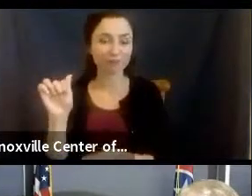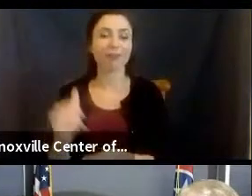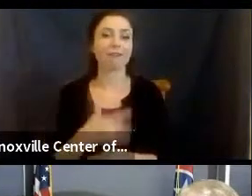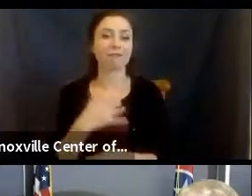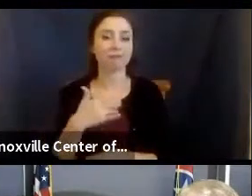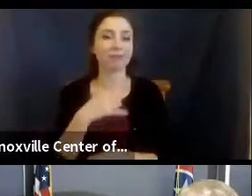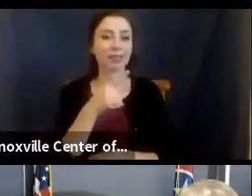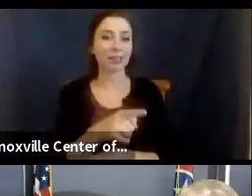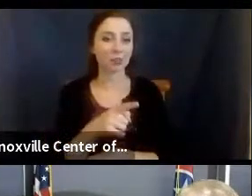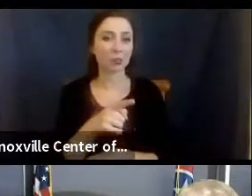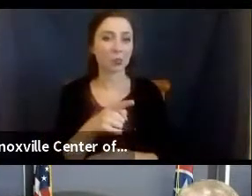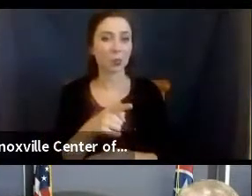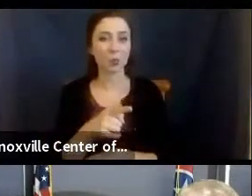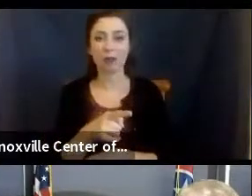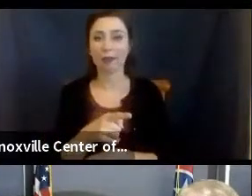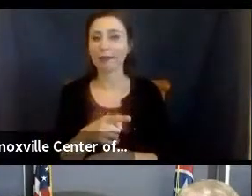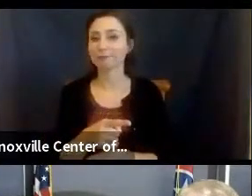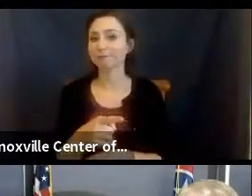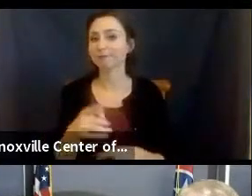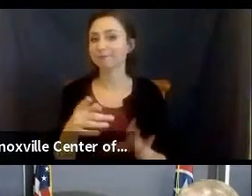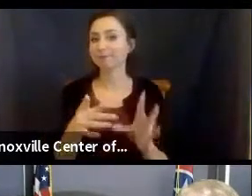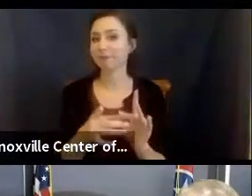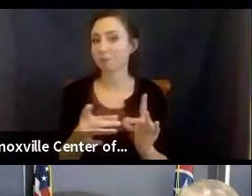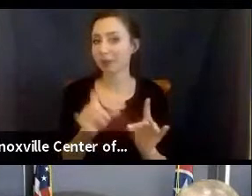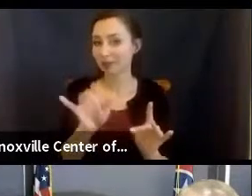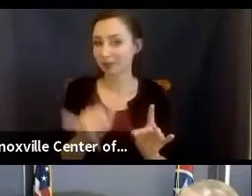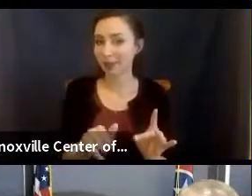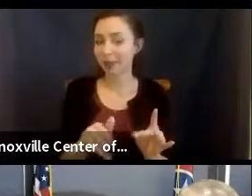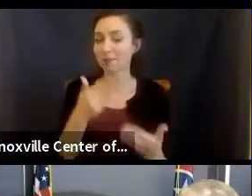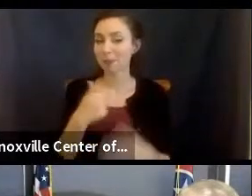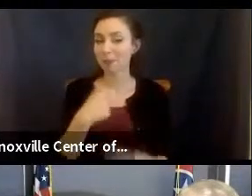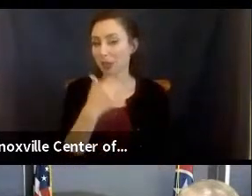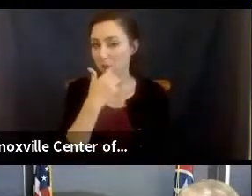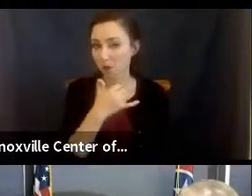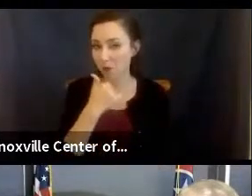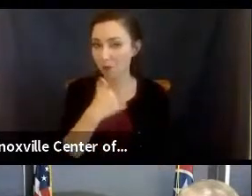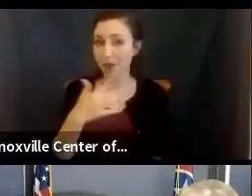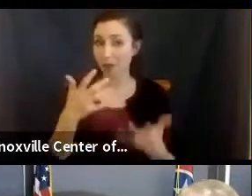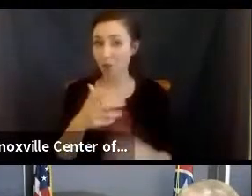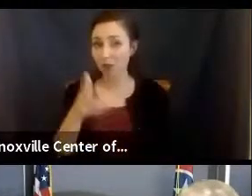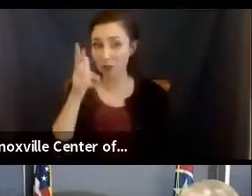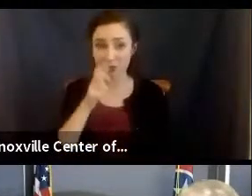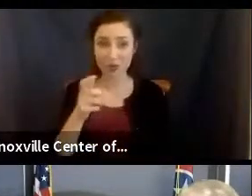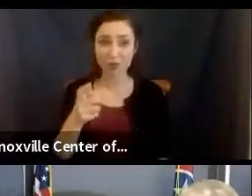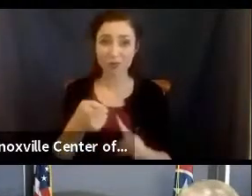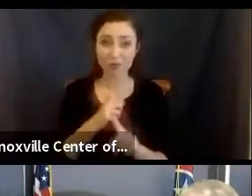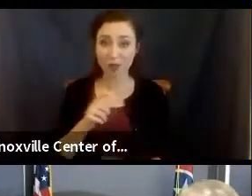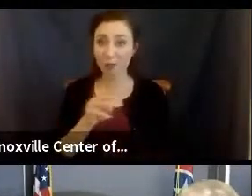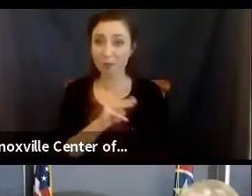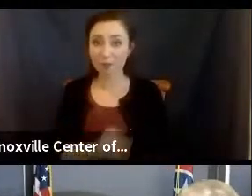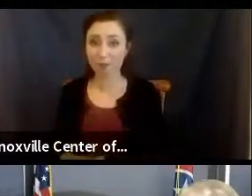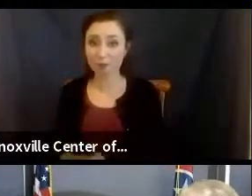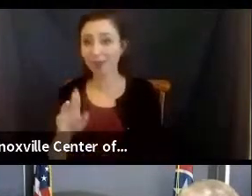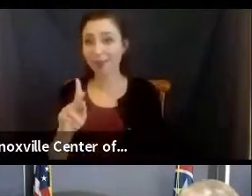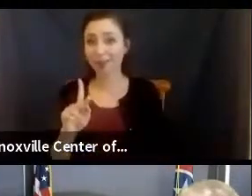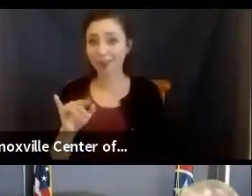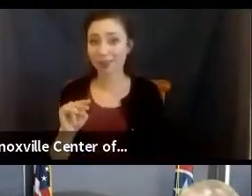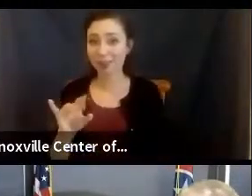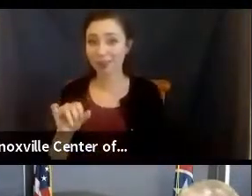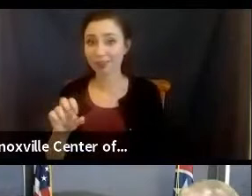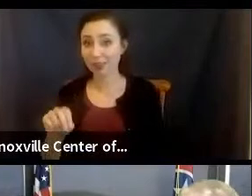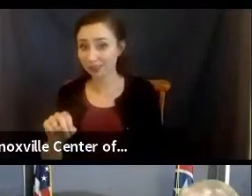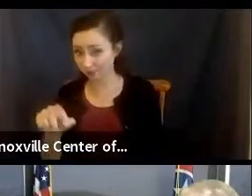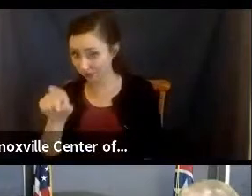were implying. Perhaps I'm mistaken, but I'd like to hear actually from Mayor Kincannon too about her perspective